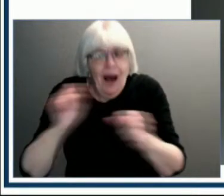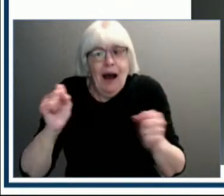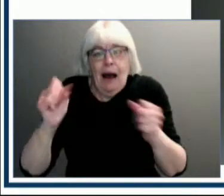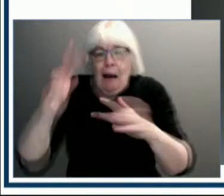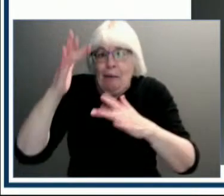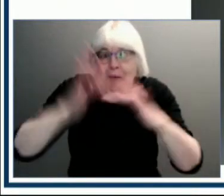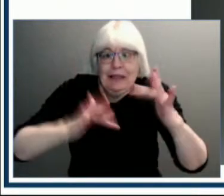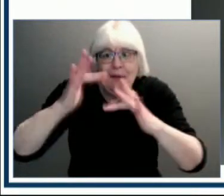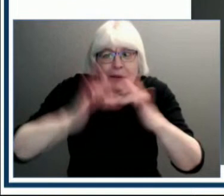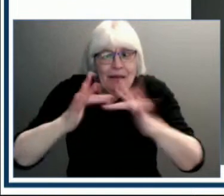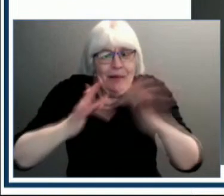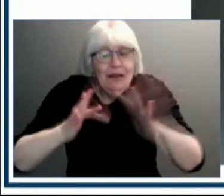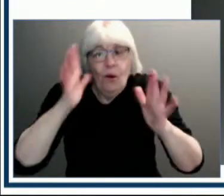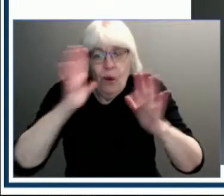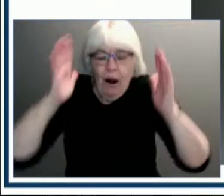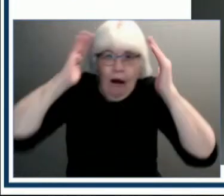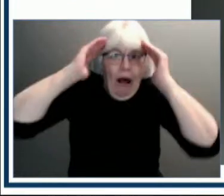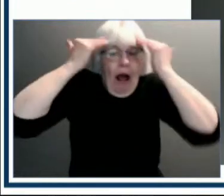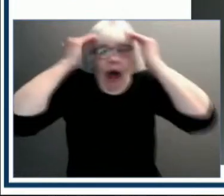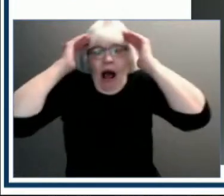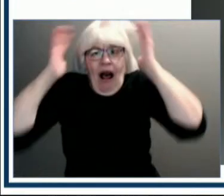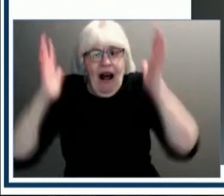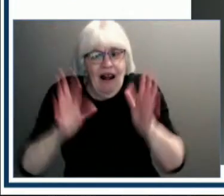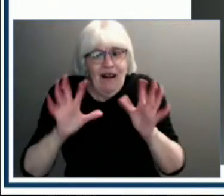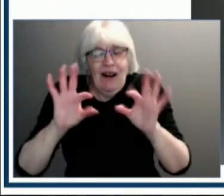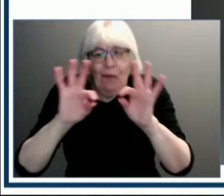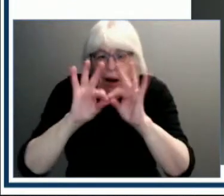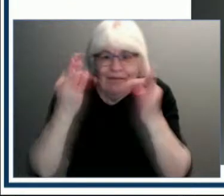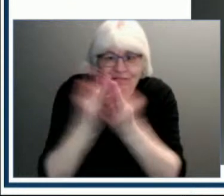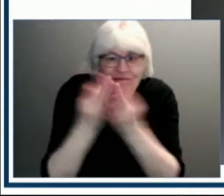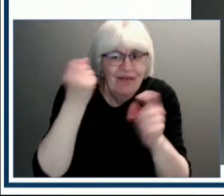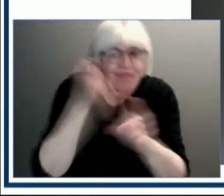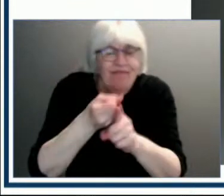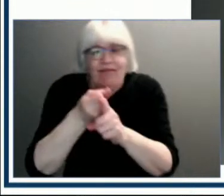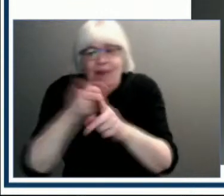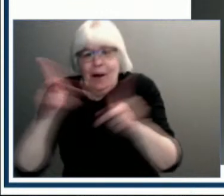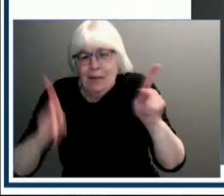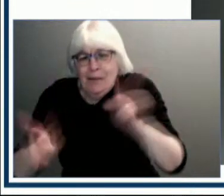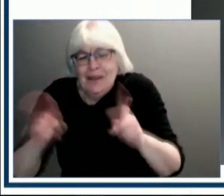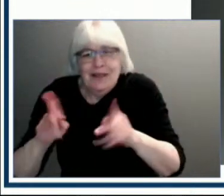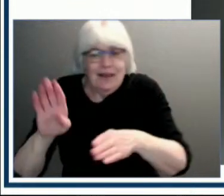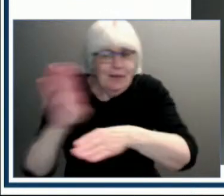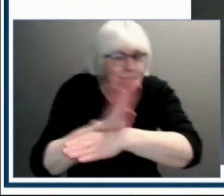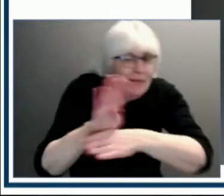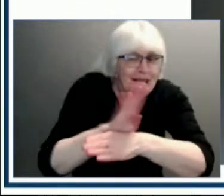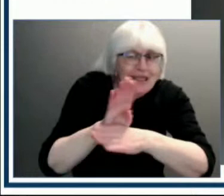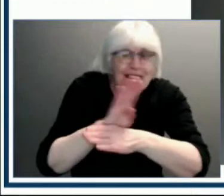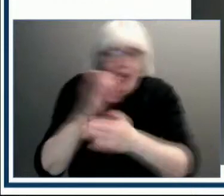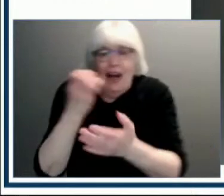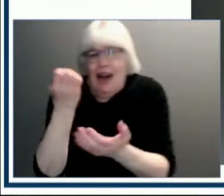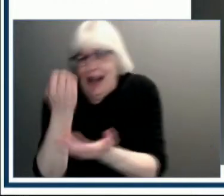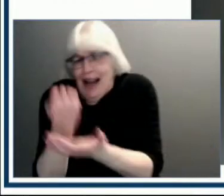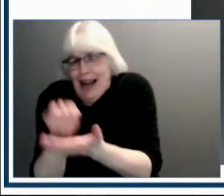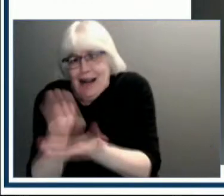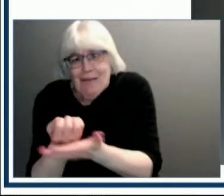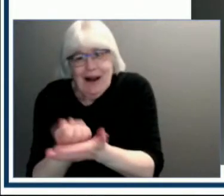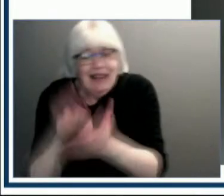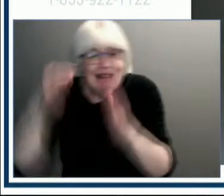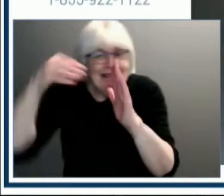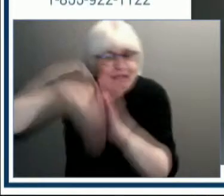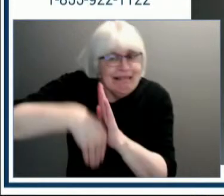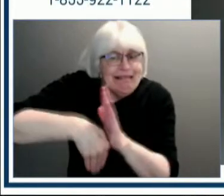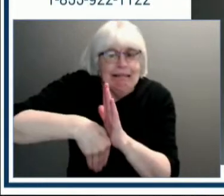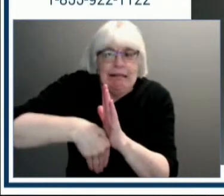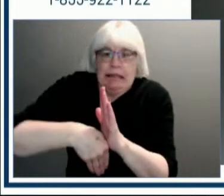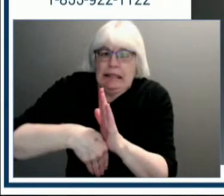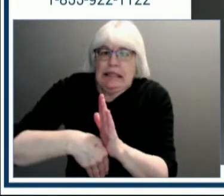and almost every sector of business in our economy. This is another step towards living with